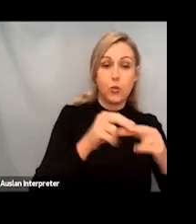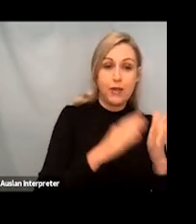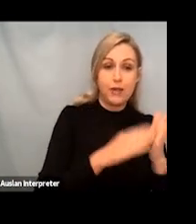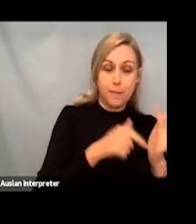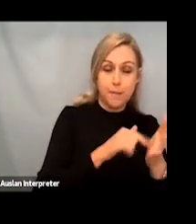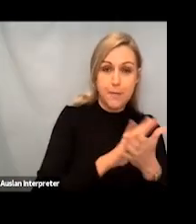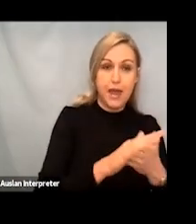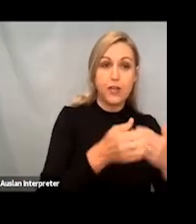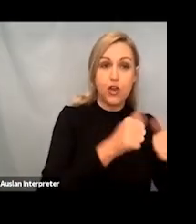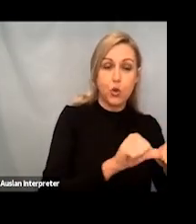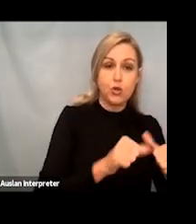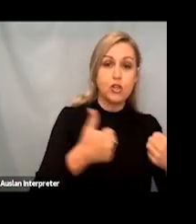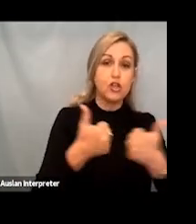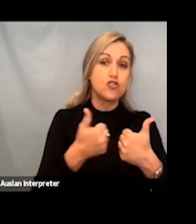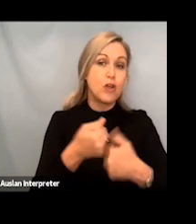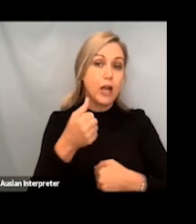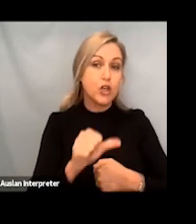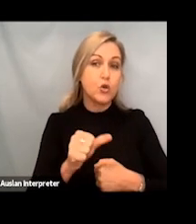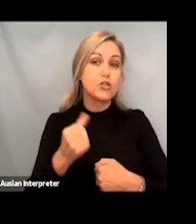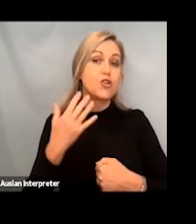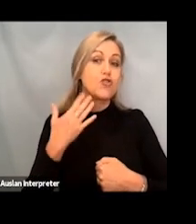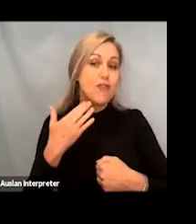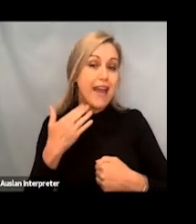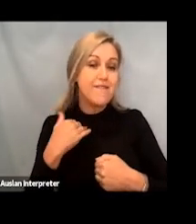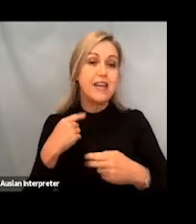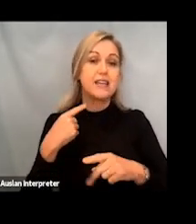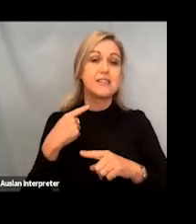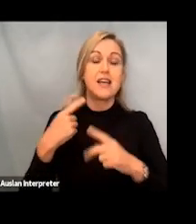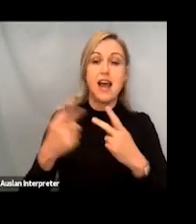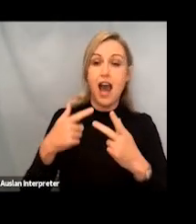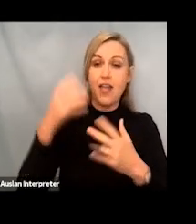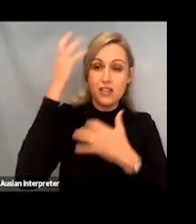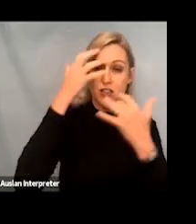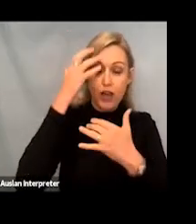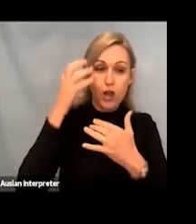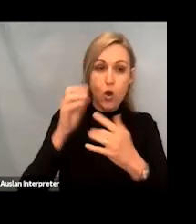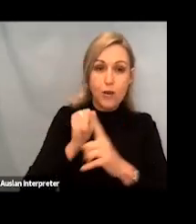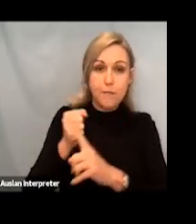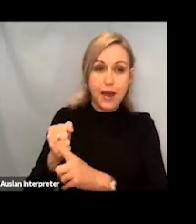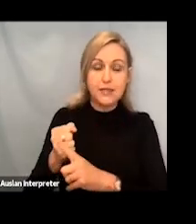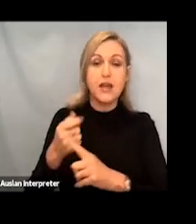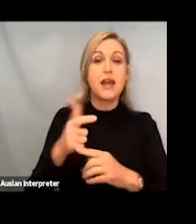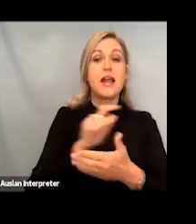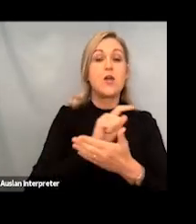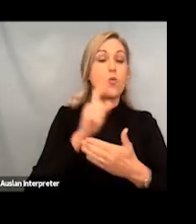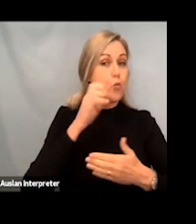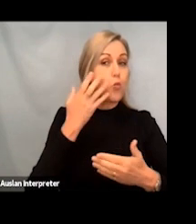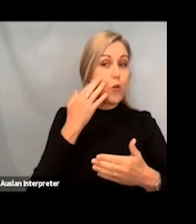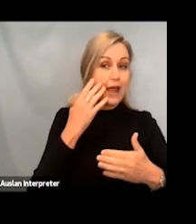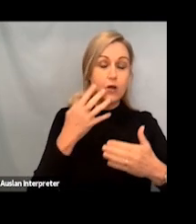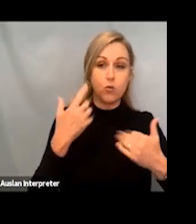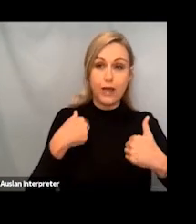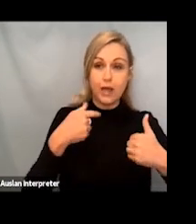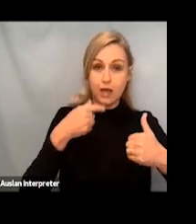drug use, cravings, quality of life, psychiatric comorbidities, and we'll be doing some brain imaging before and after and